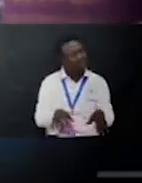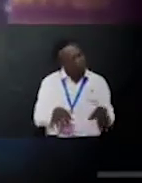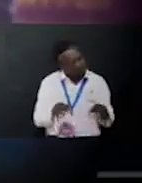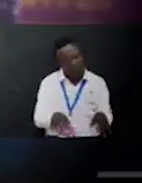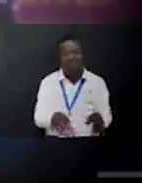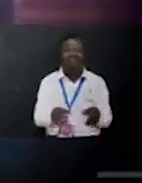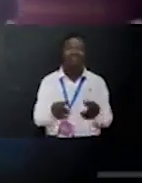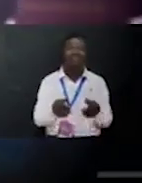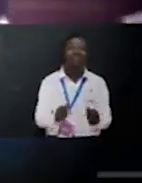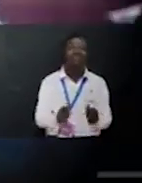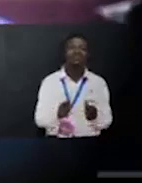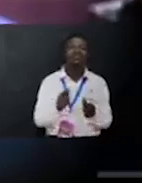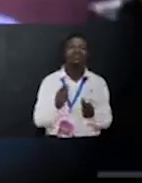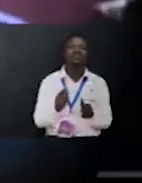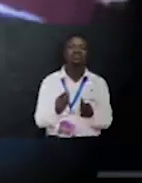together.